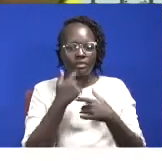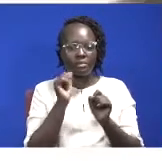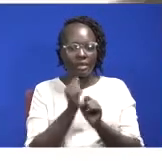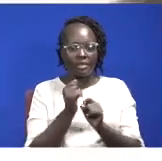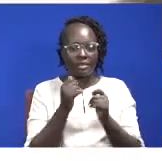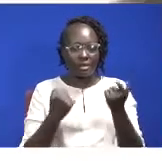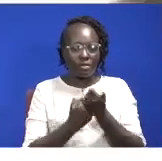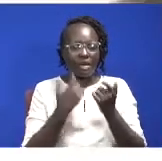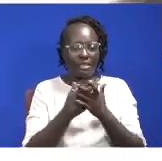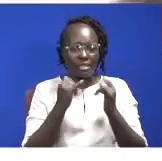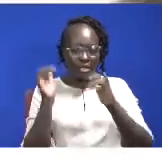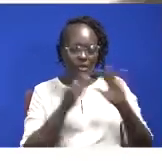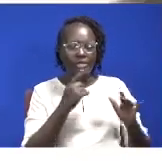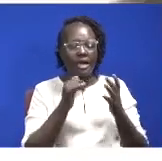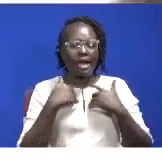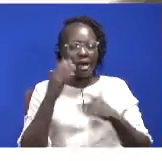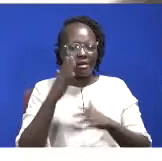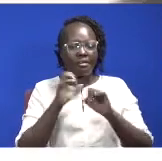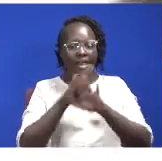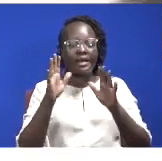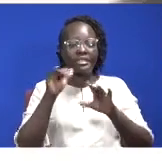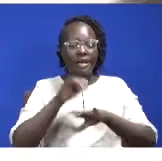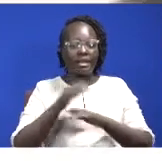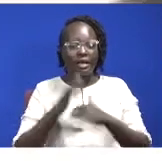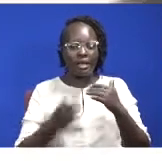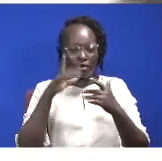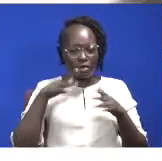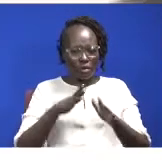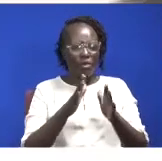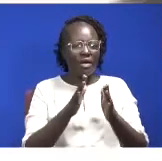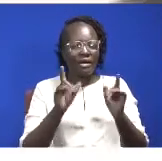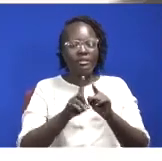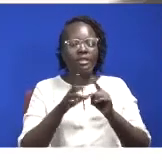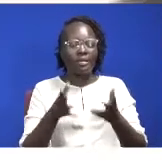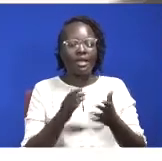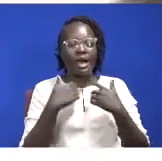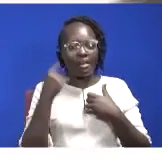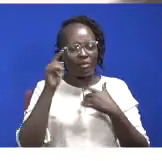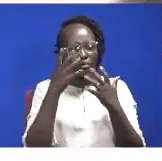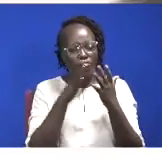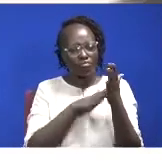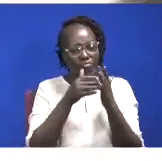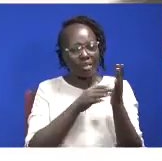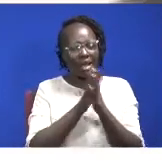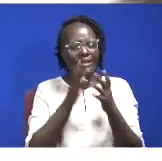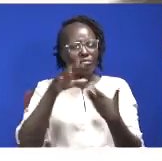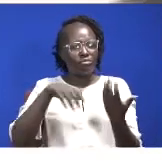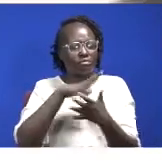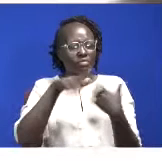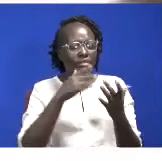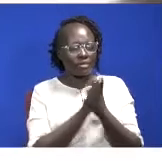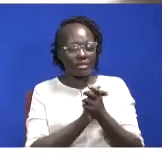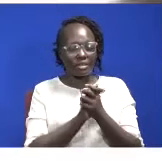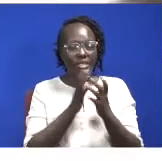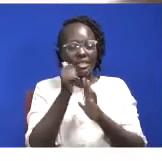far. They say there's light at the end of the tunnel, which is the case here for a delicate and complicated repair surgery,